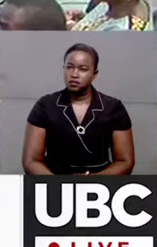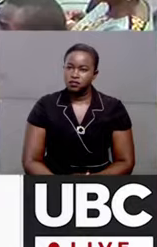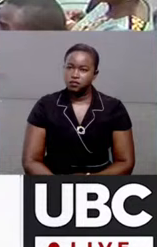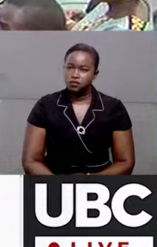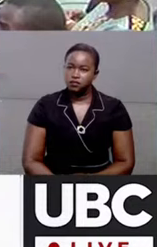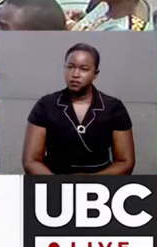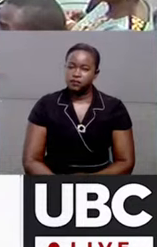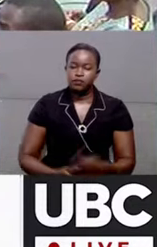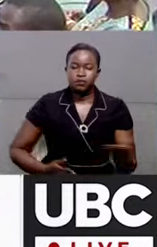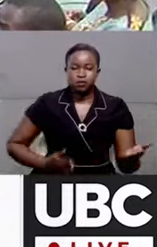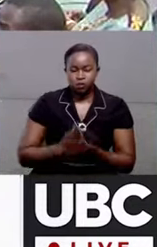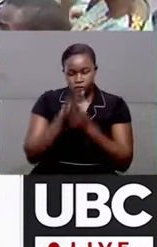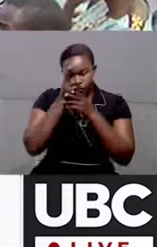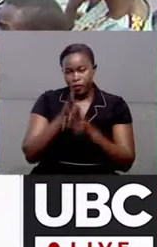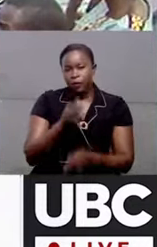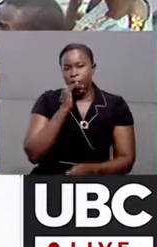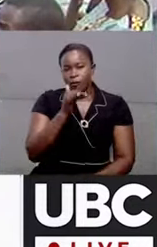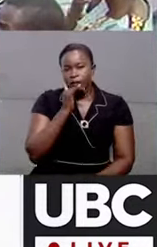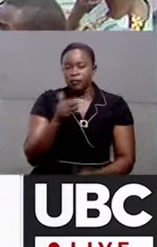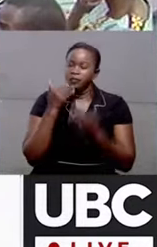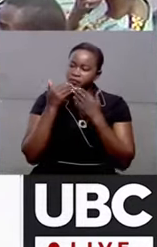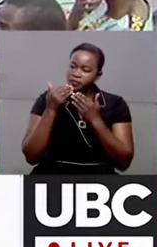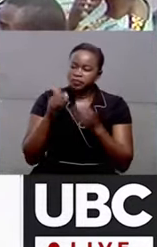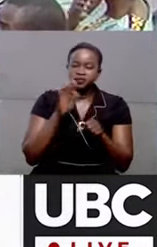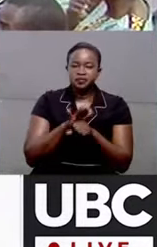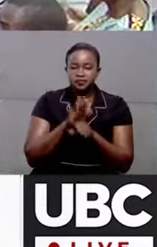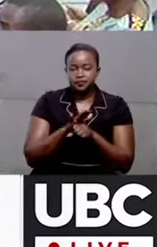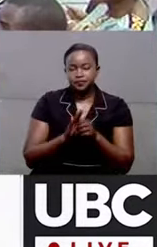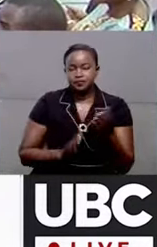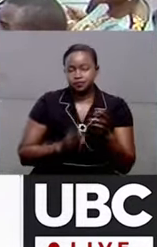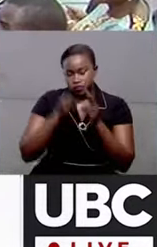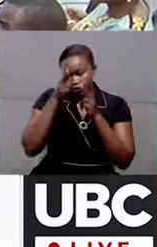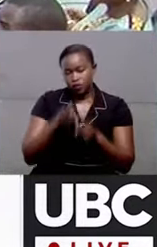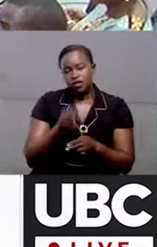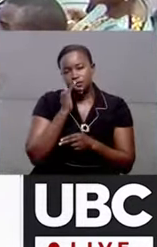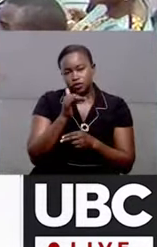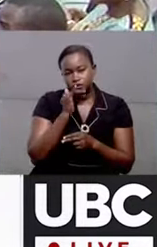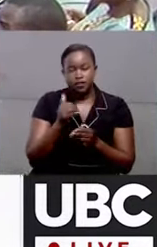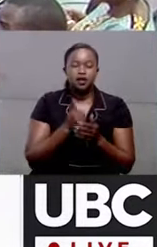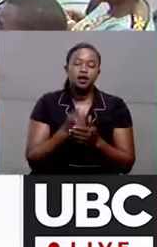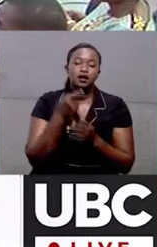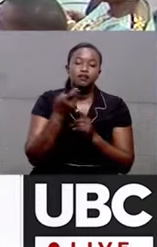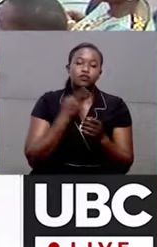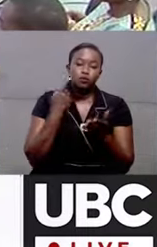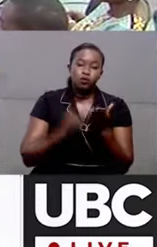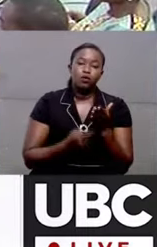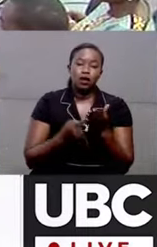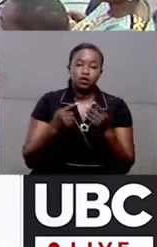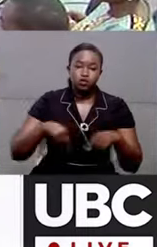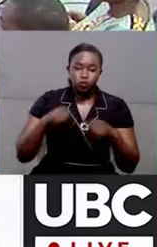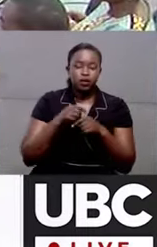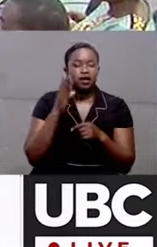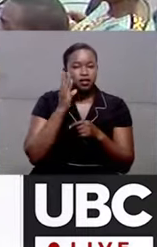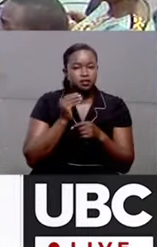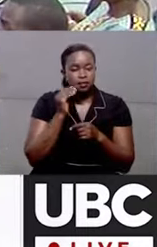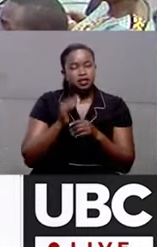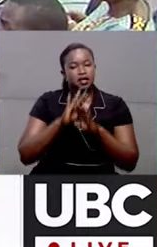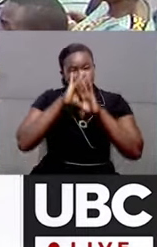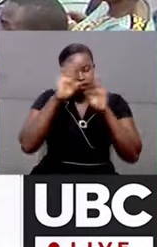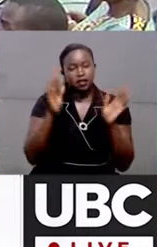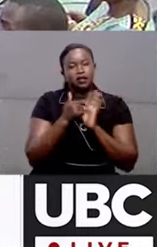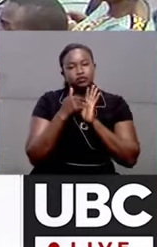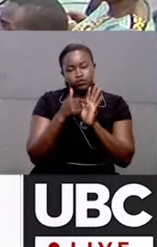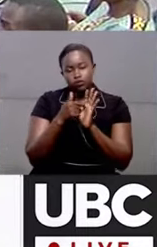Right, Honorable Speaker. Thank you very much. Honorable Speaker, from what we have just gone through now, there are clear signs that the